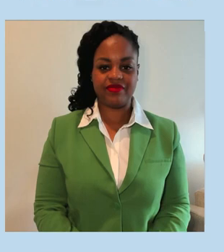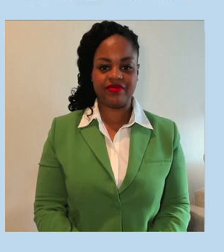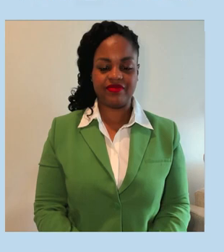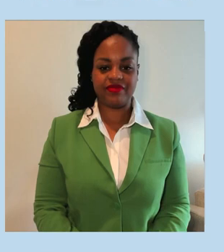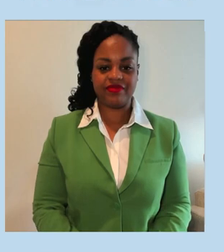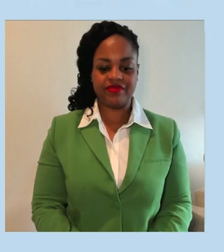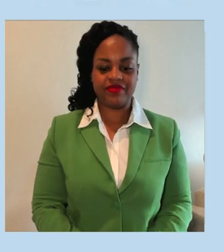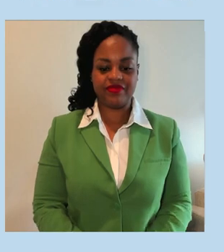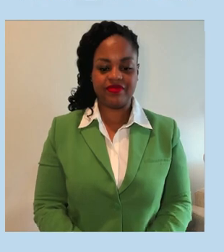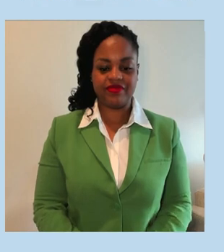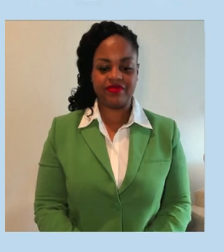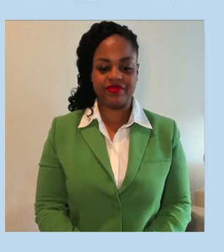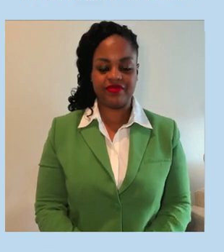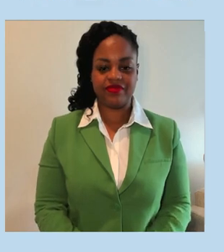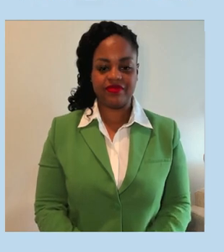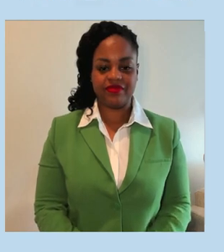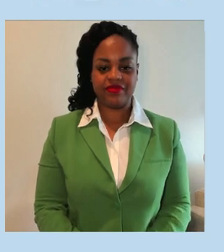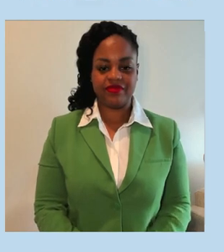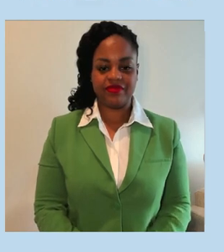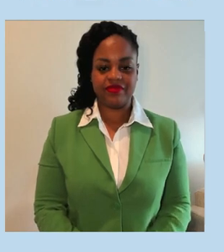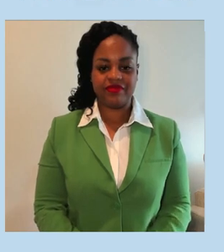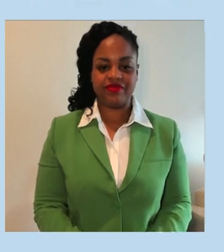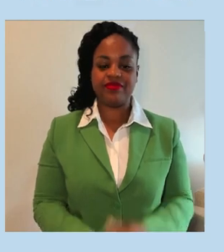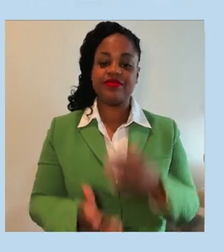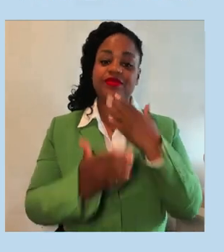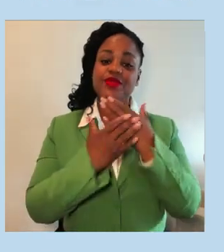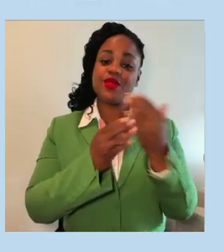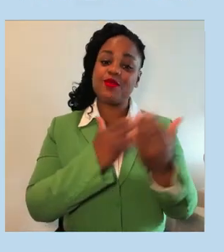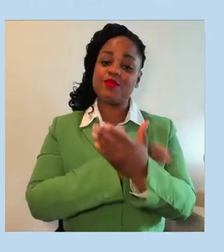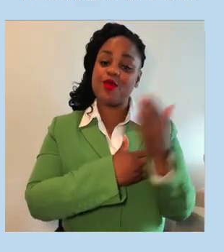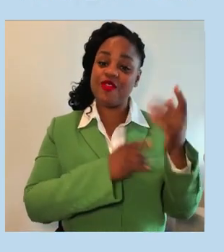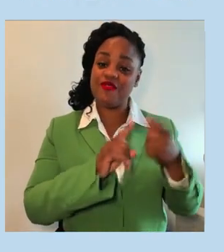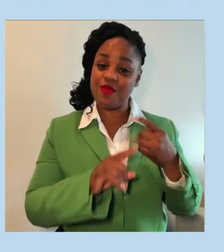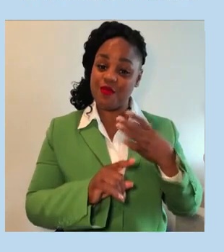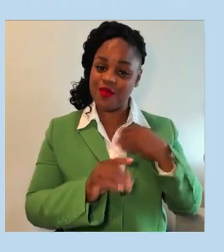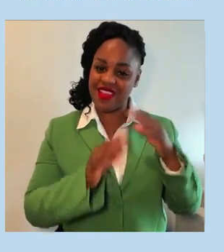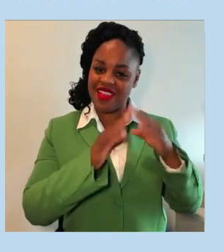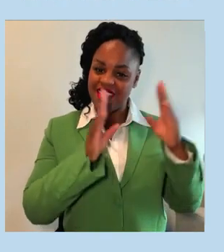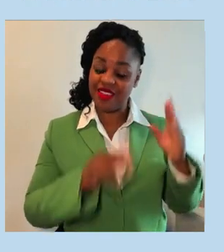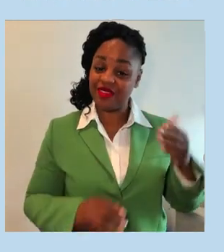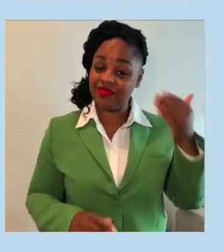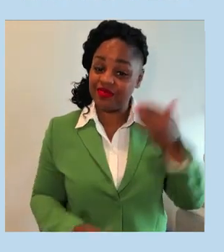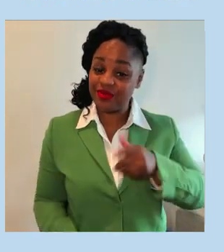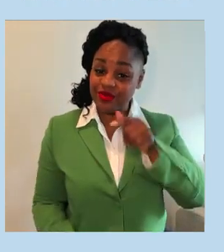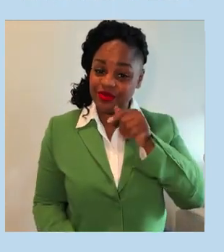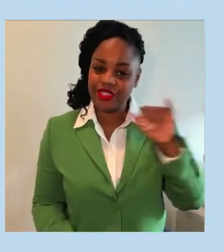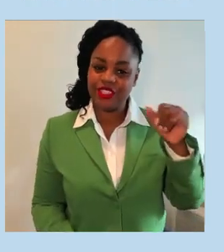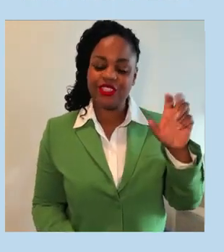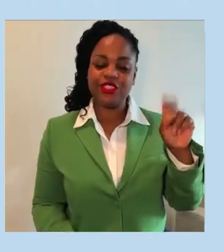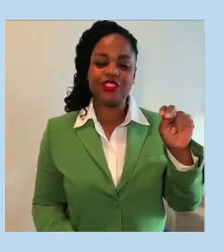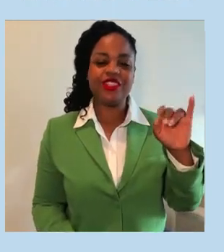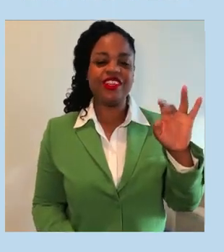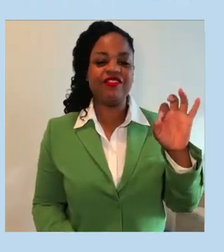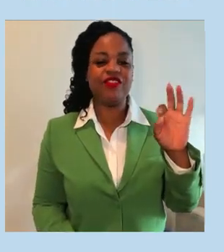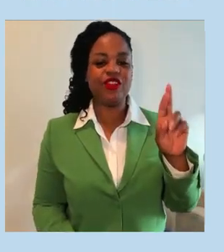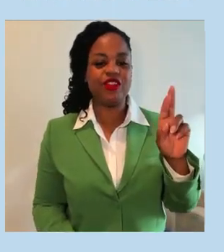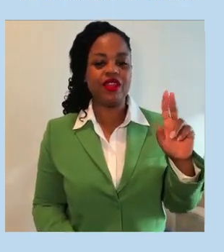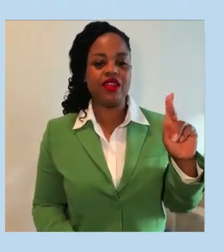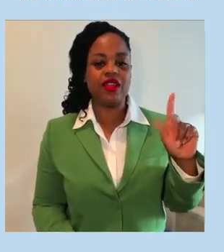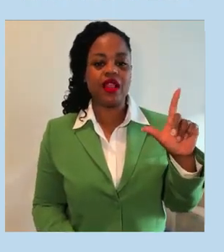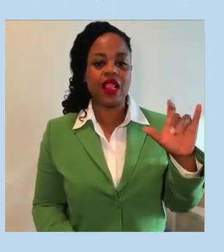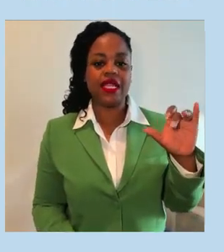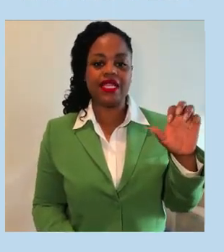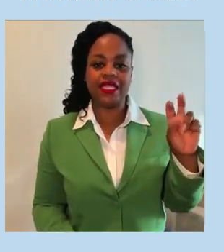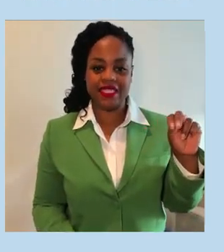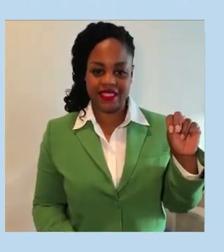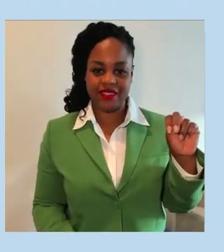Good morning from the White House. I'm Jennifer Klein, and I'm the director of the White House Gender Policy Council. Thank you all for joining